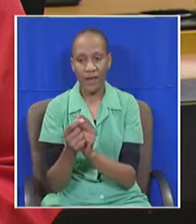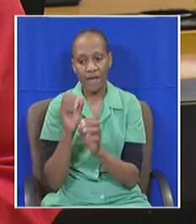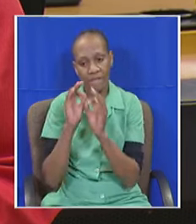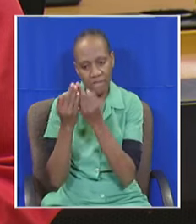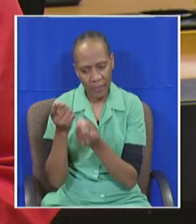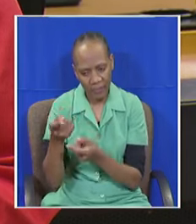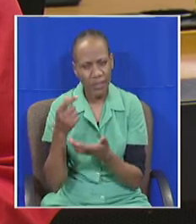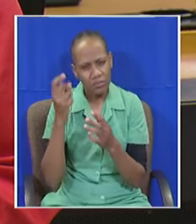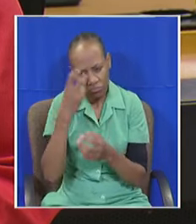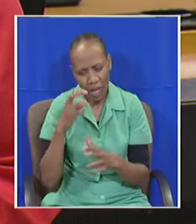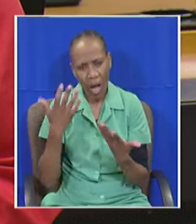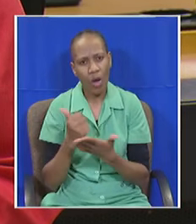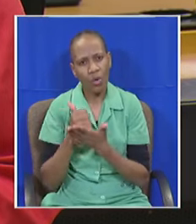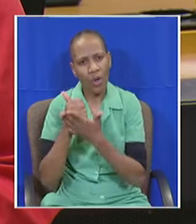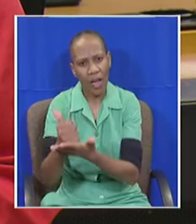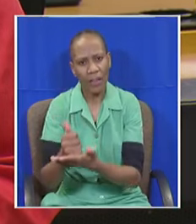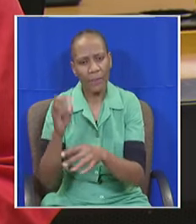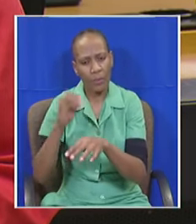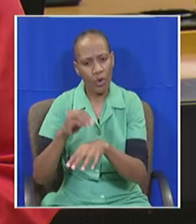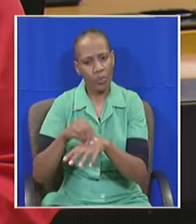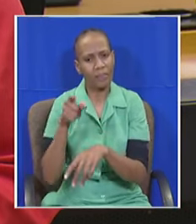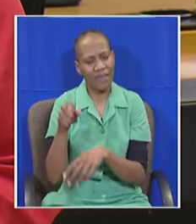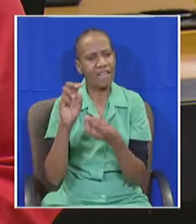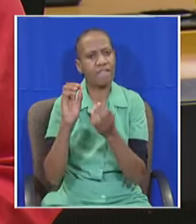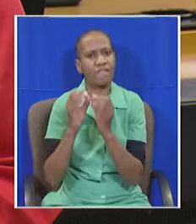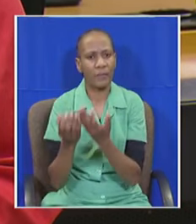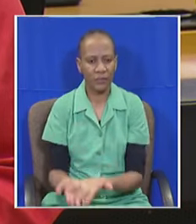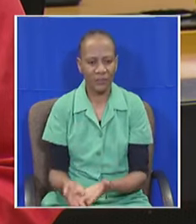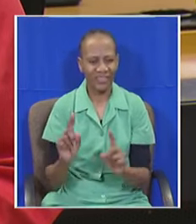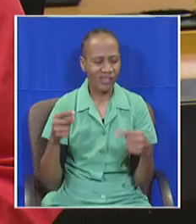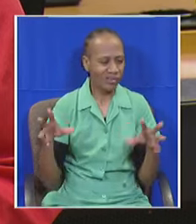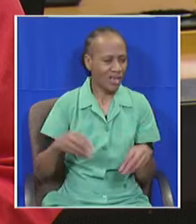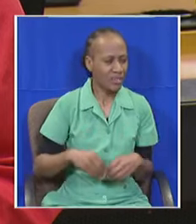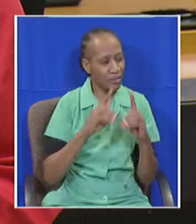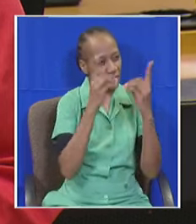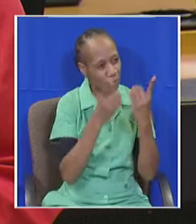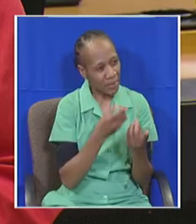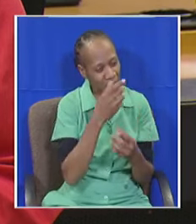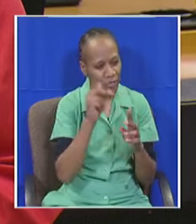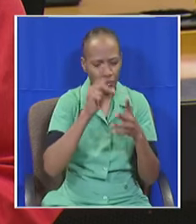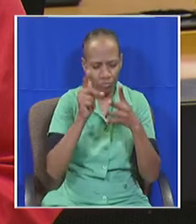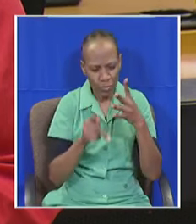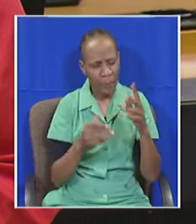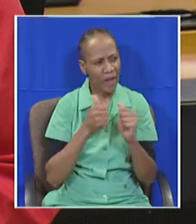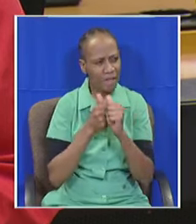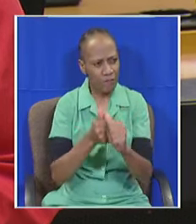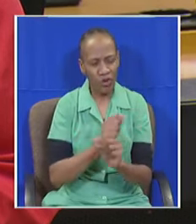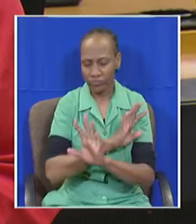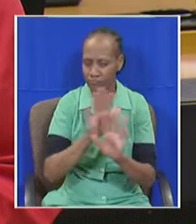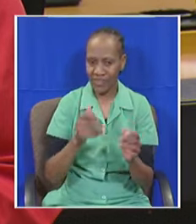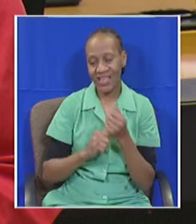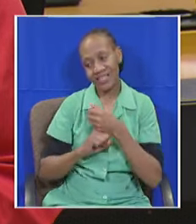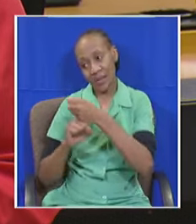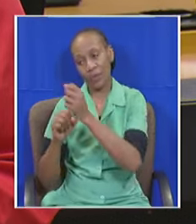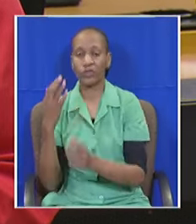find lasting solutions with the problems in that estate. We condemn the department's prioritization of the needs of white commercial